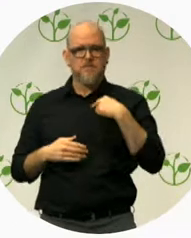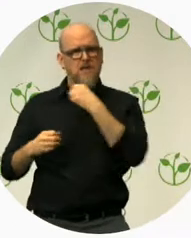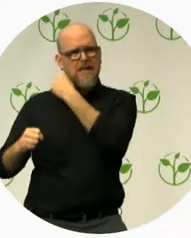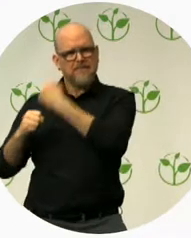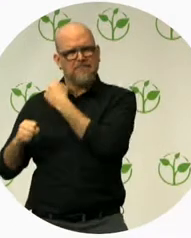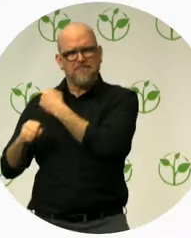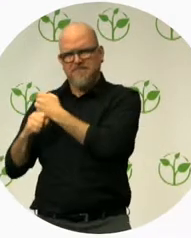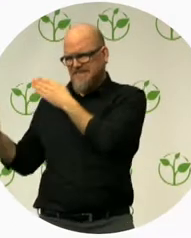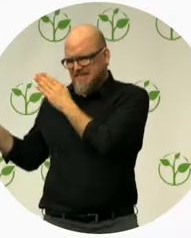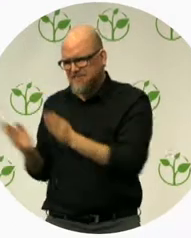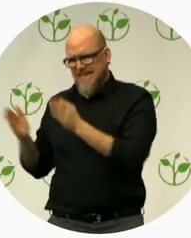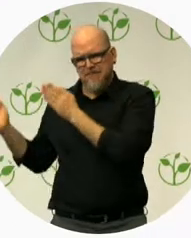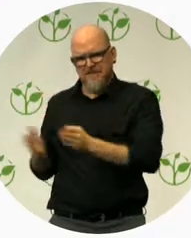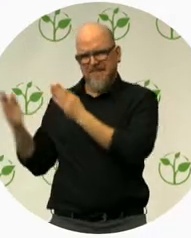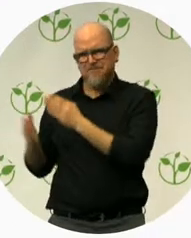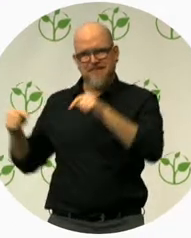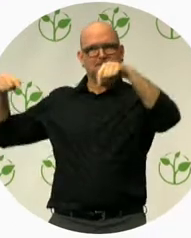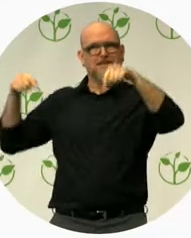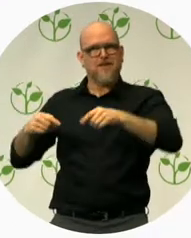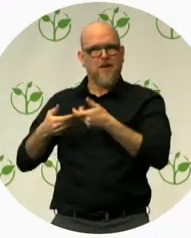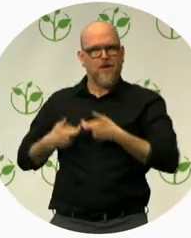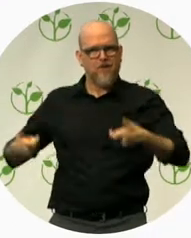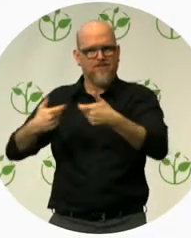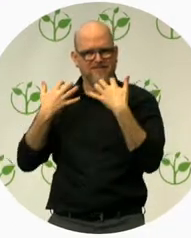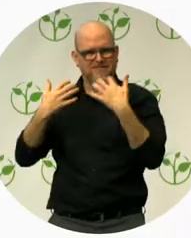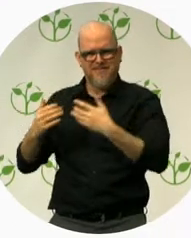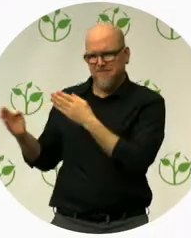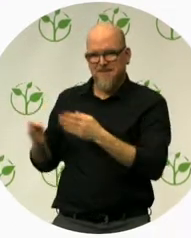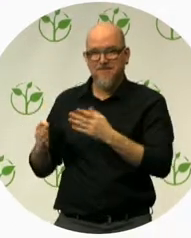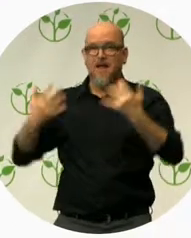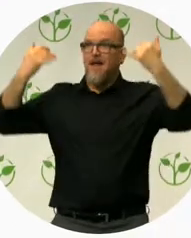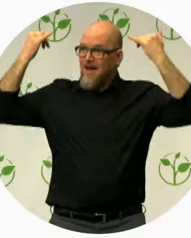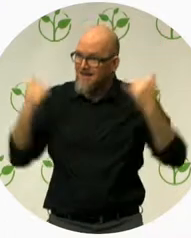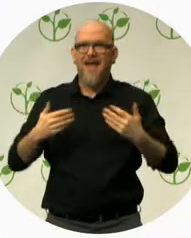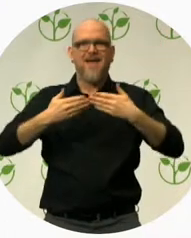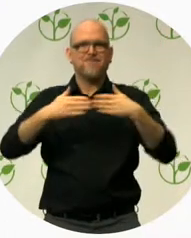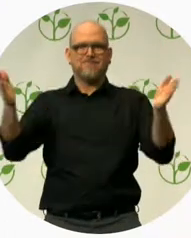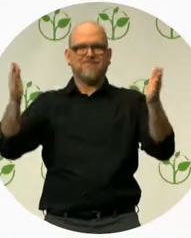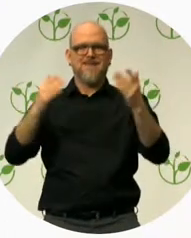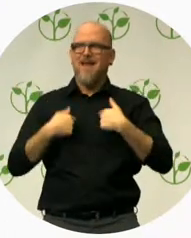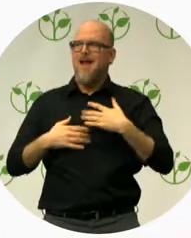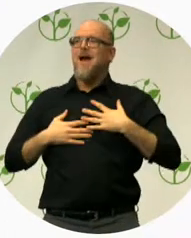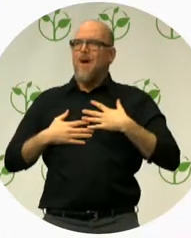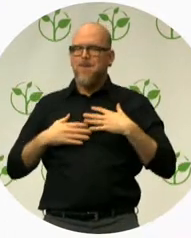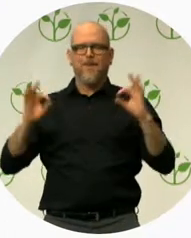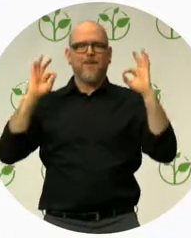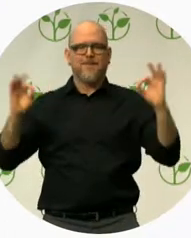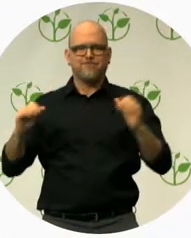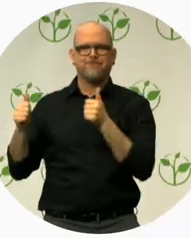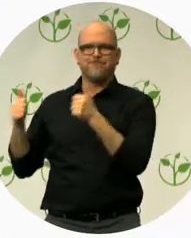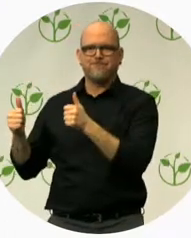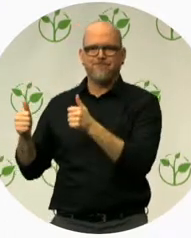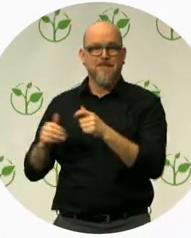work, it's really time to start. The Zero Project Network continues to